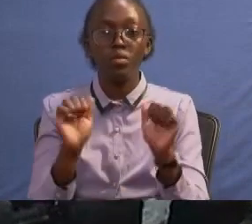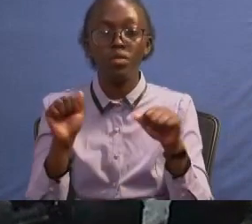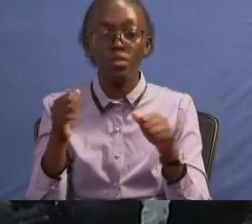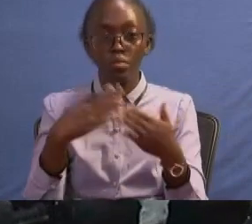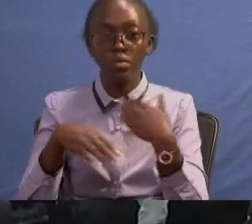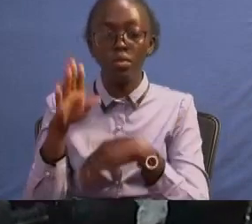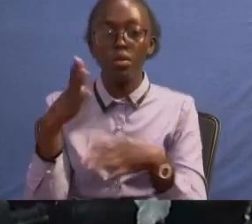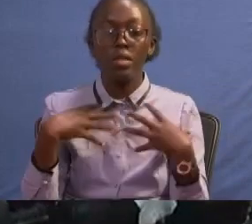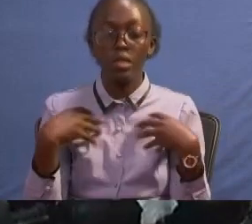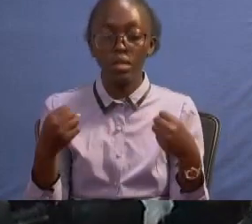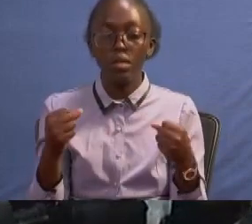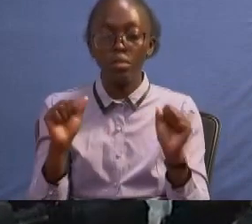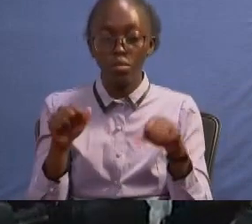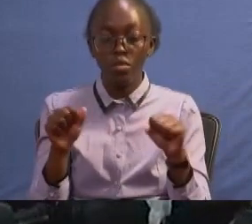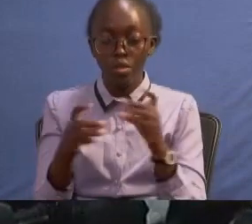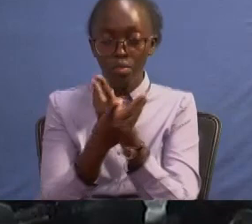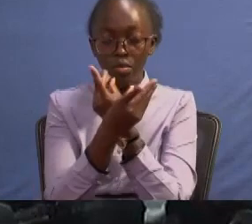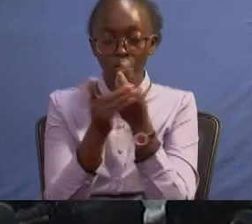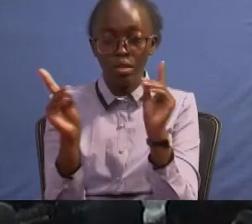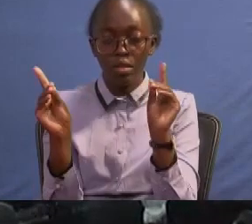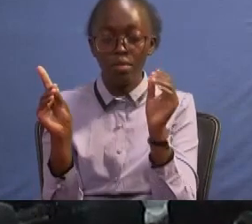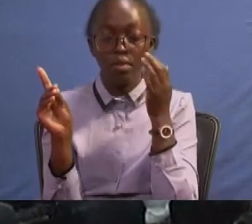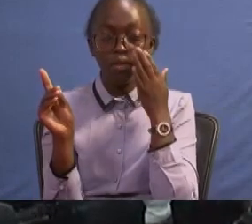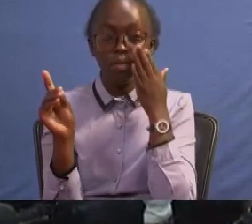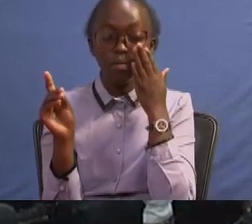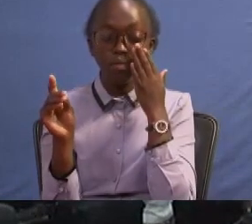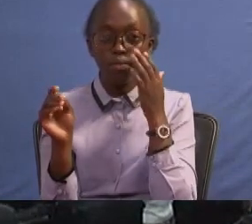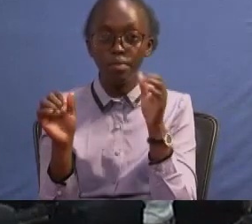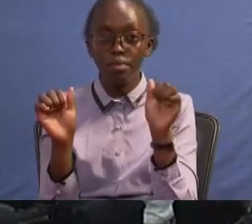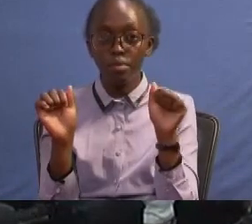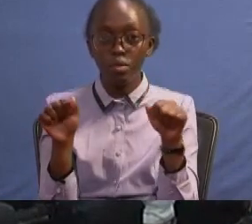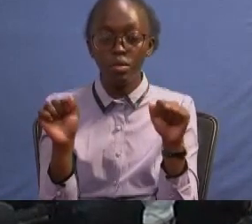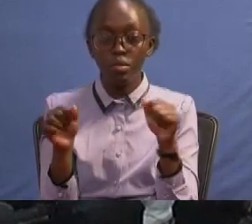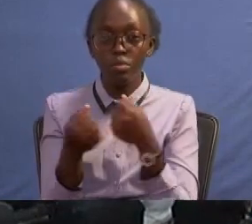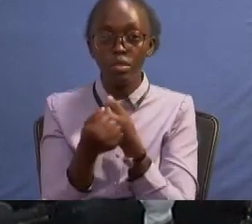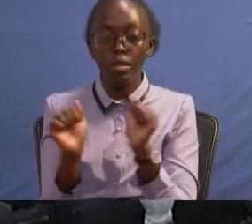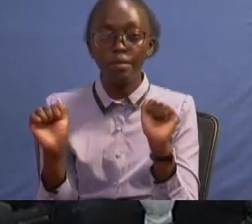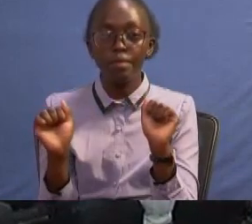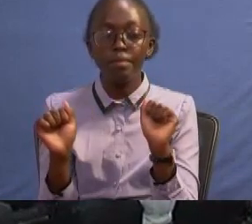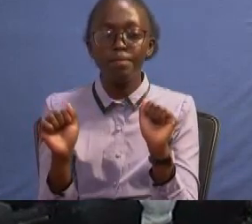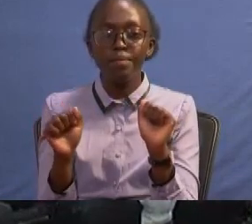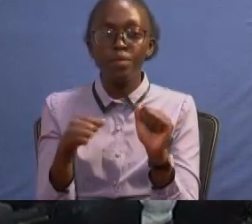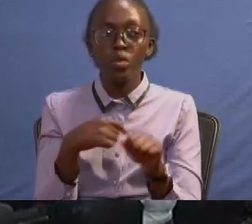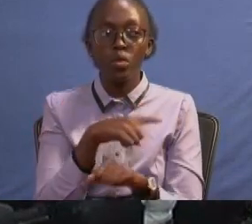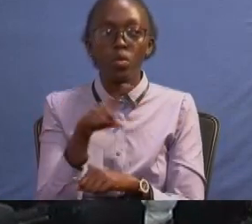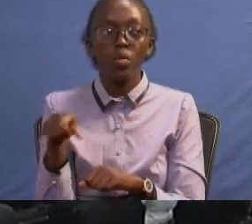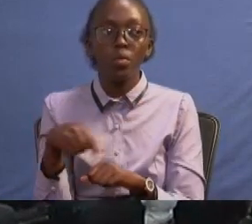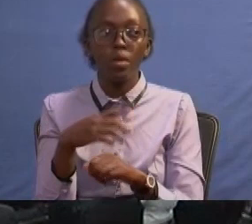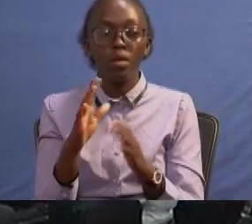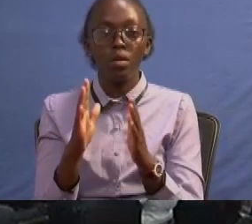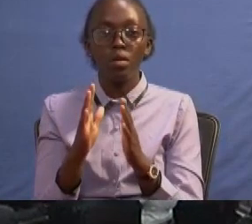This God is able to speak to him, even where he is. And all of us, because we love